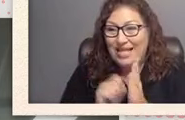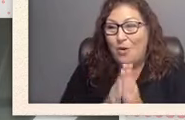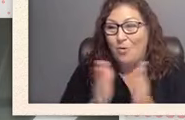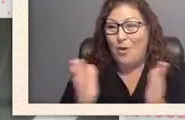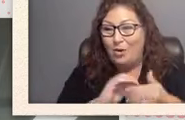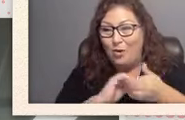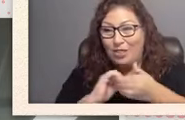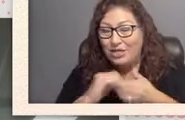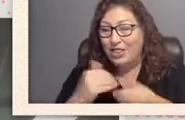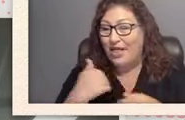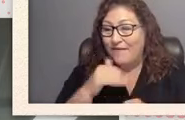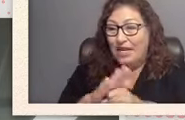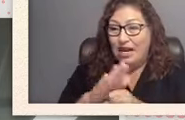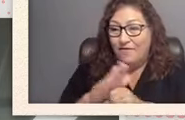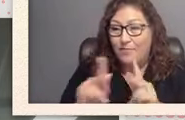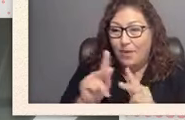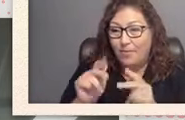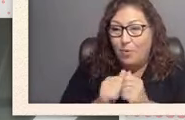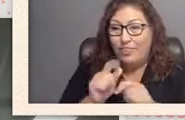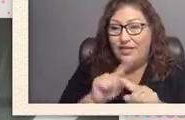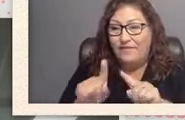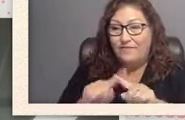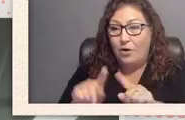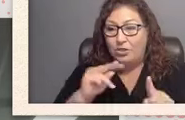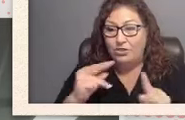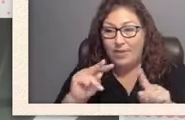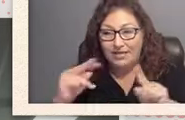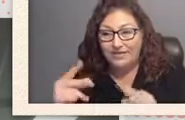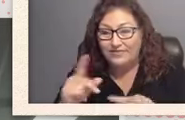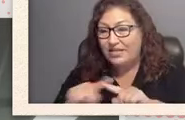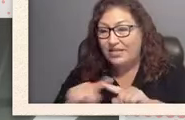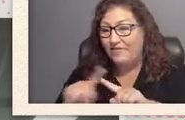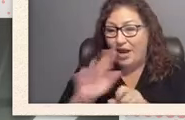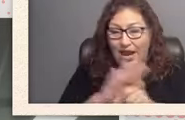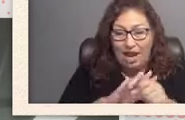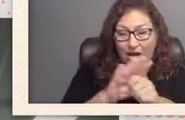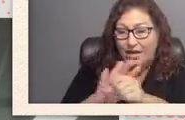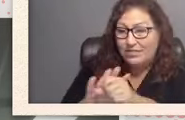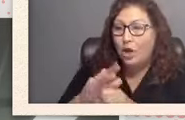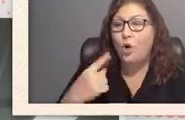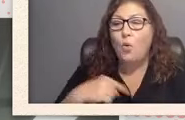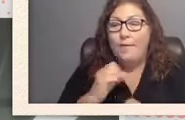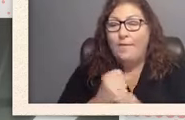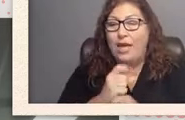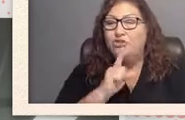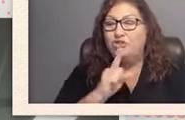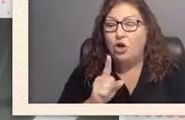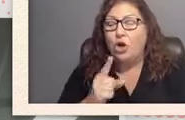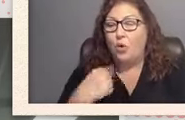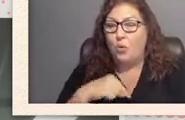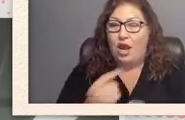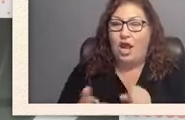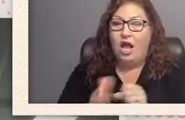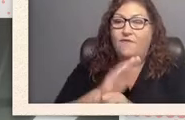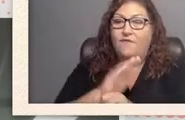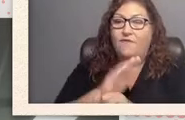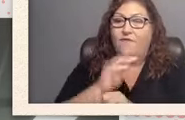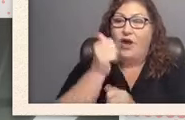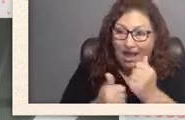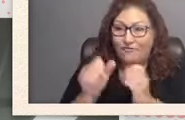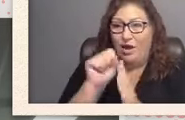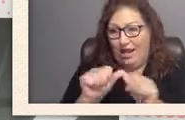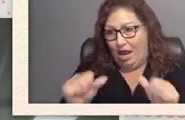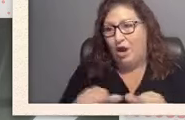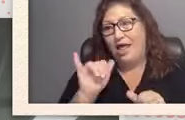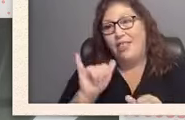enough people with different perspectives in different areas that we make sure that we're covering every area. And that's what's so fabulous. And